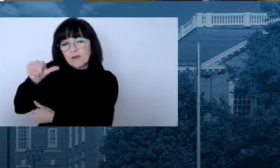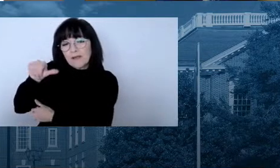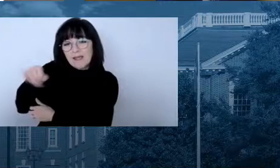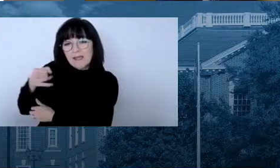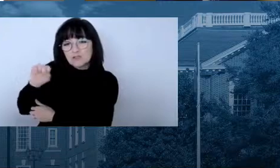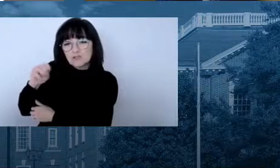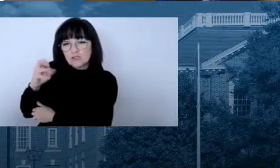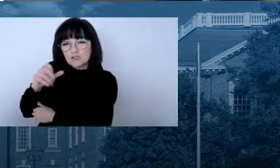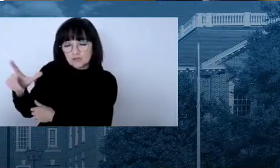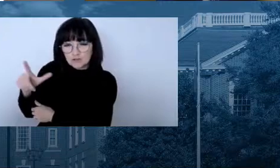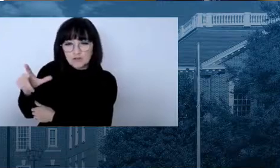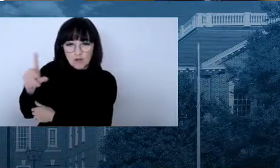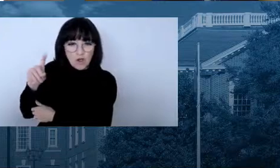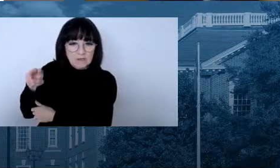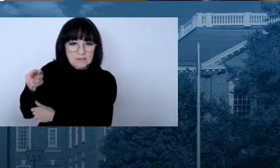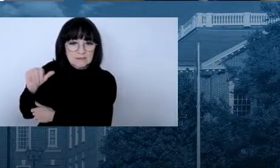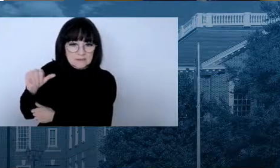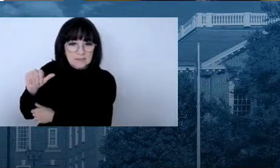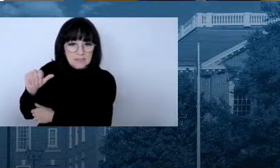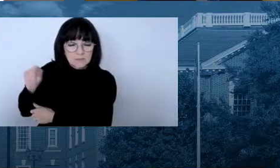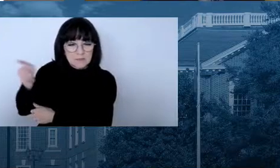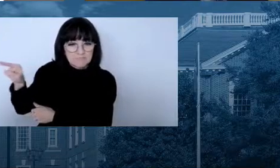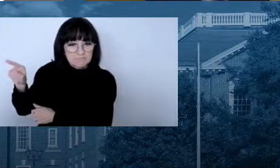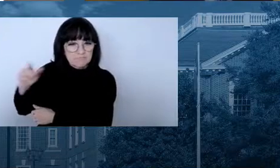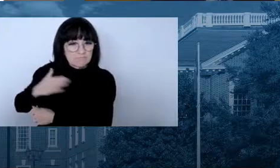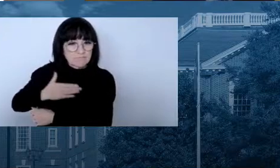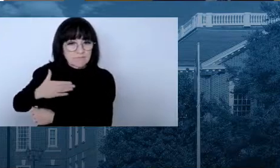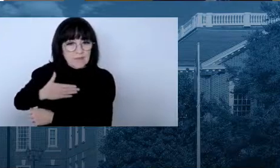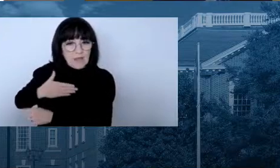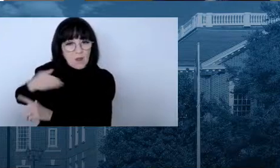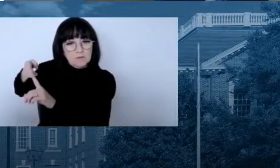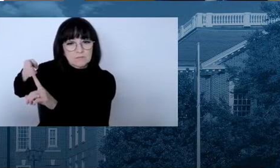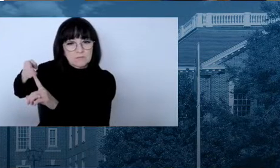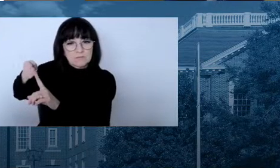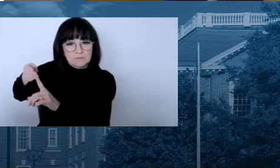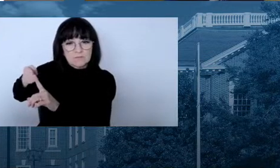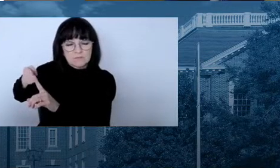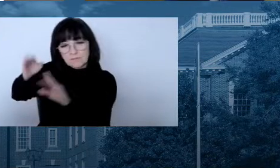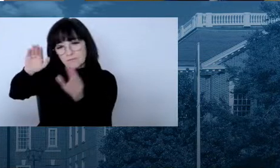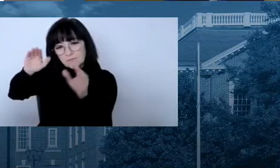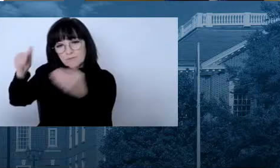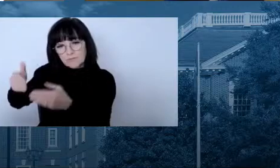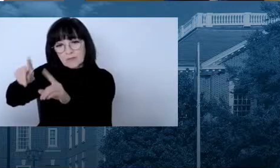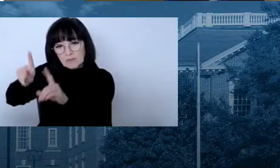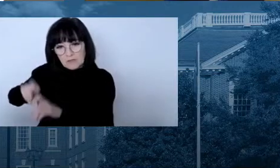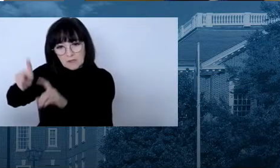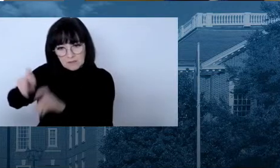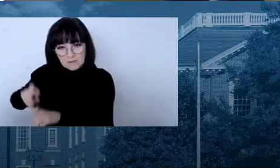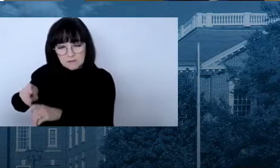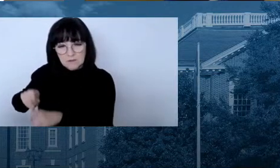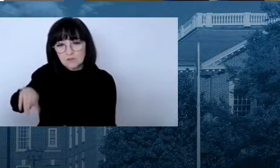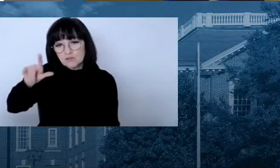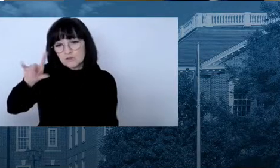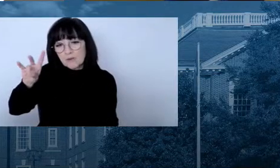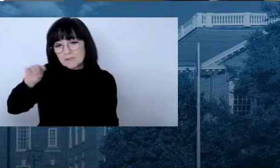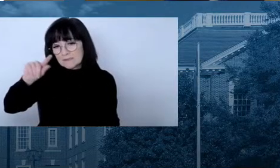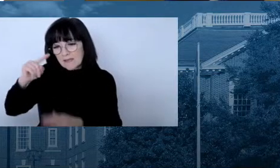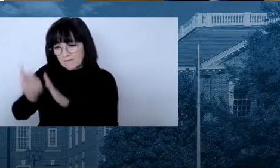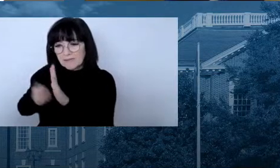Dr. Hong and the team at Public Health, says that now we're at about 27 hours. And so we're meeting